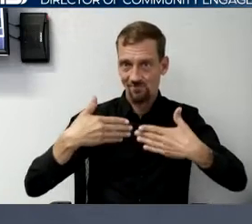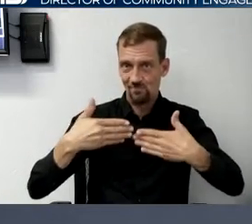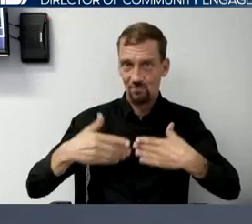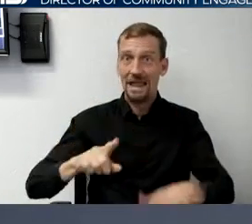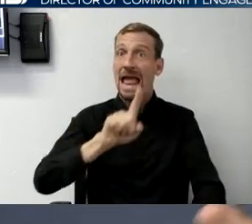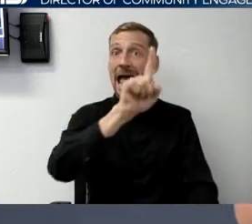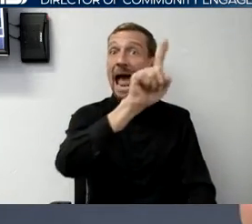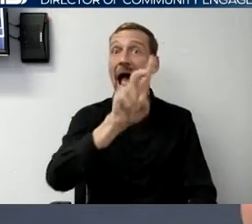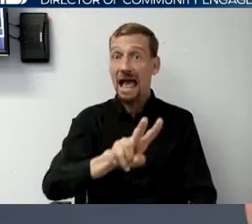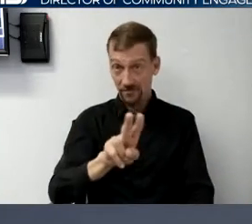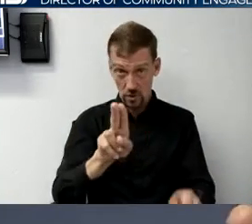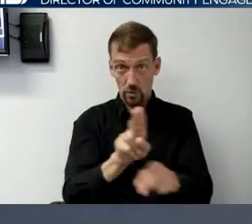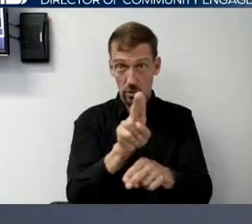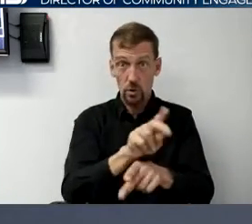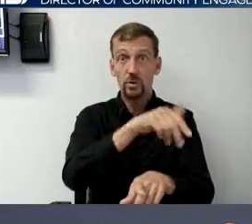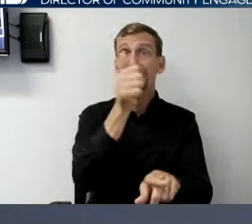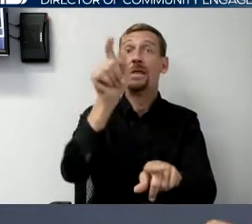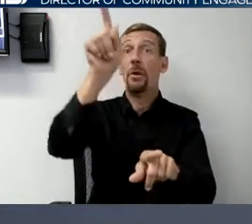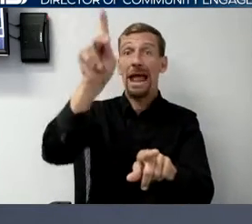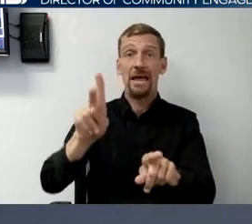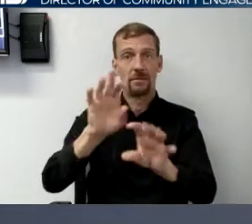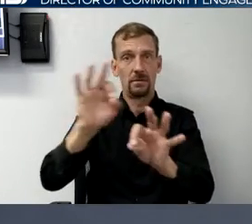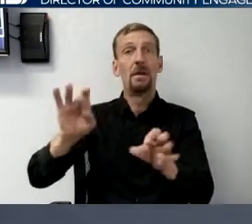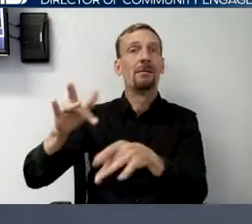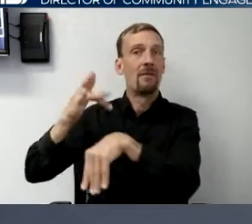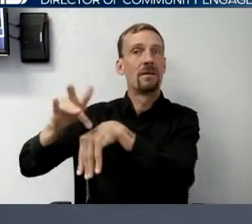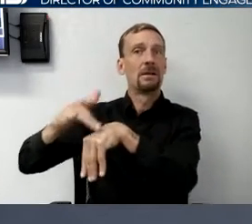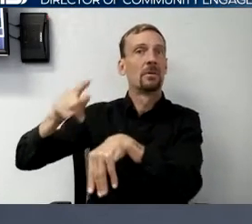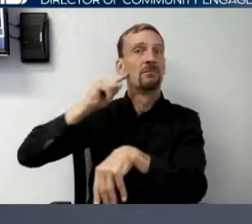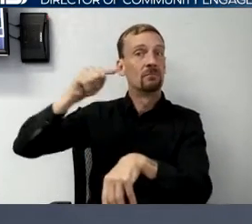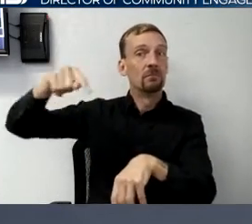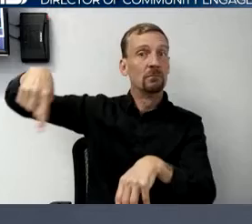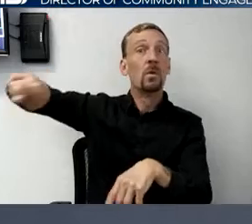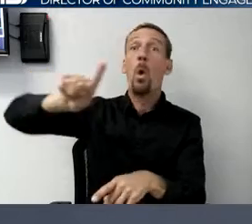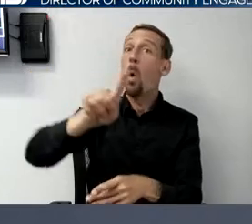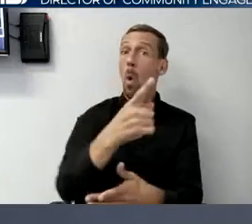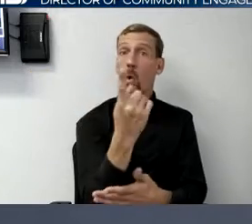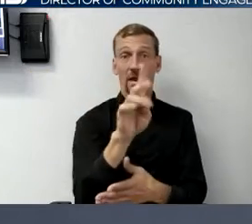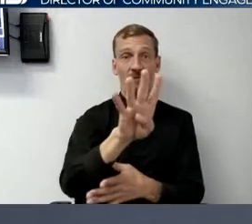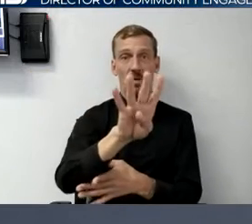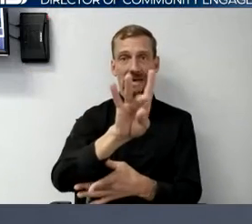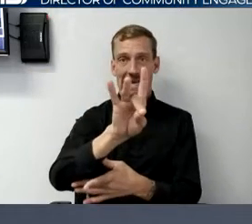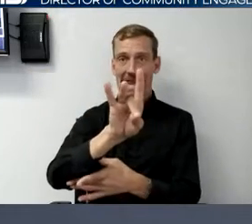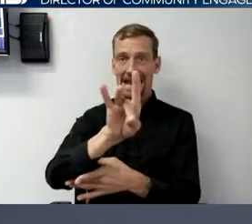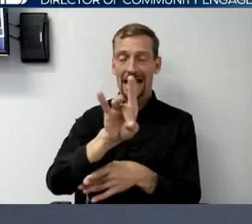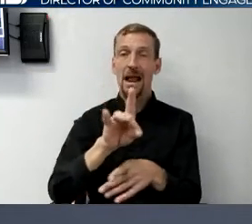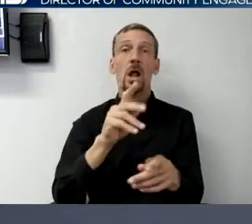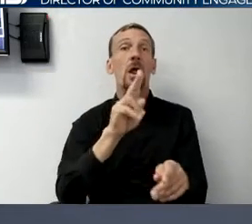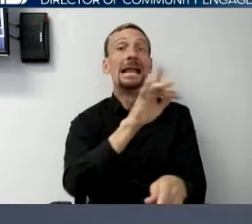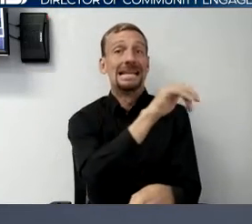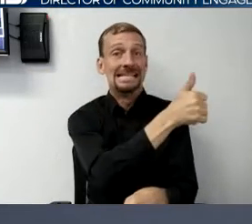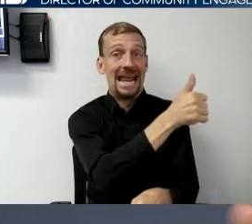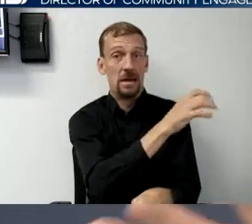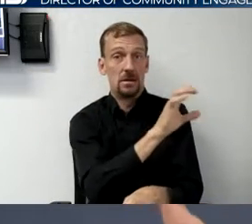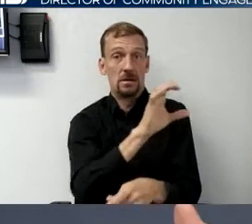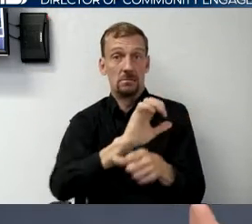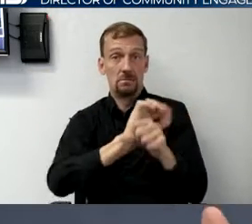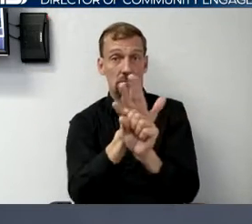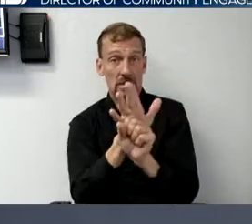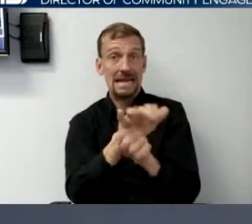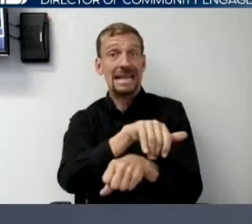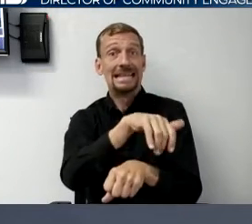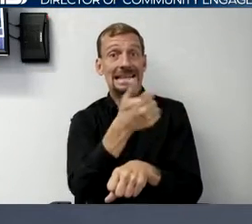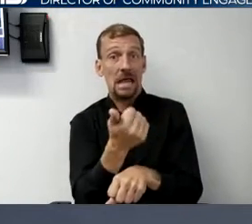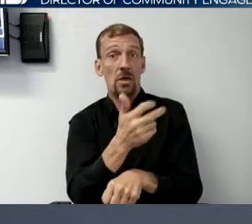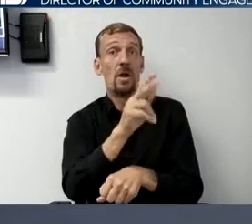use right now, and the other half are available. So an even 48 being used, 10 of them by COVID patients, and another